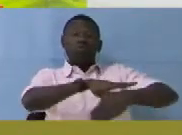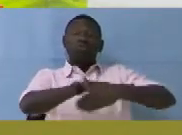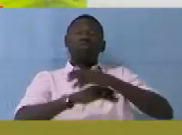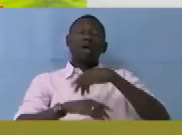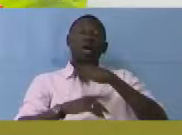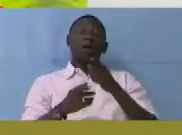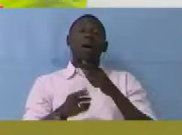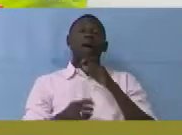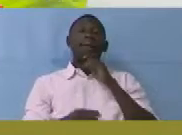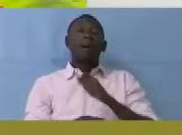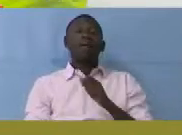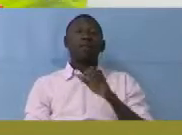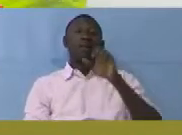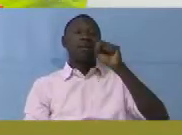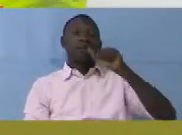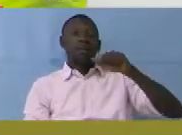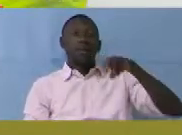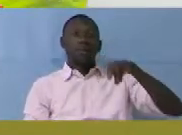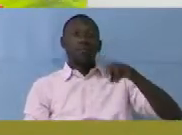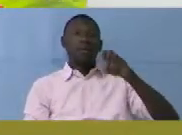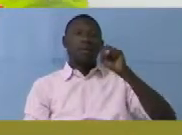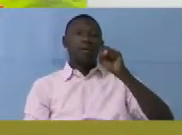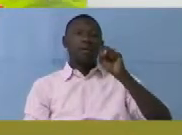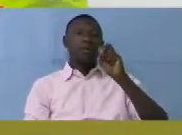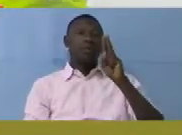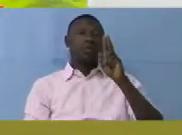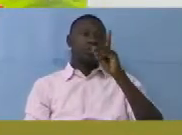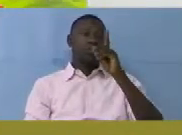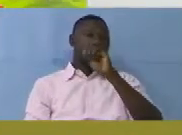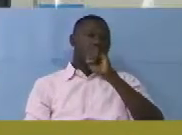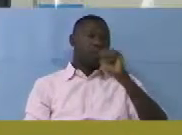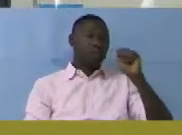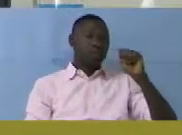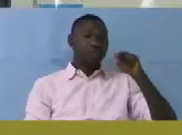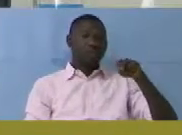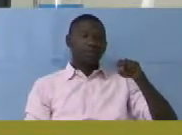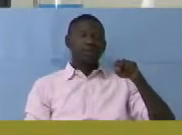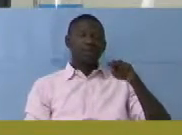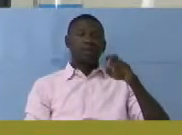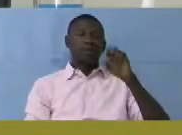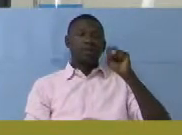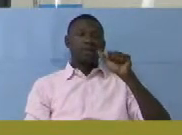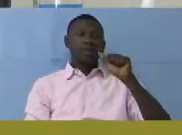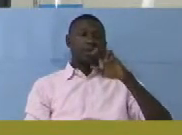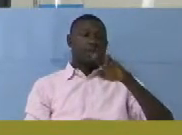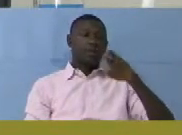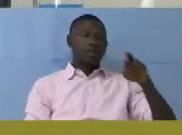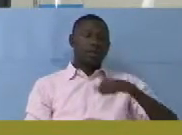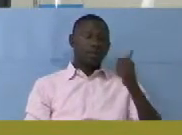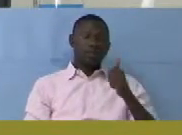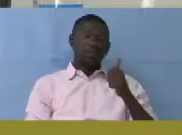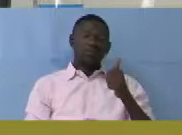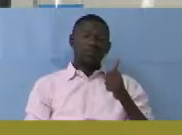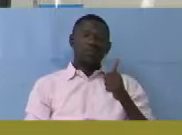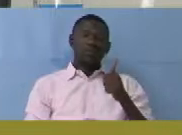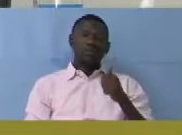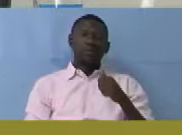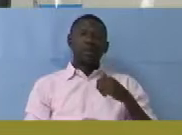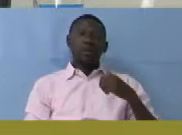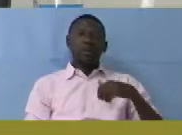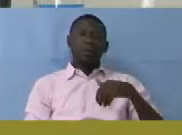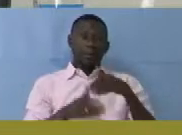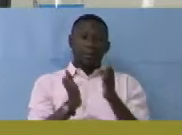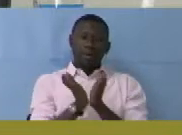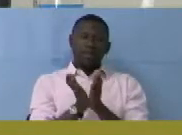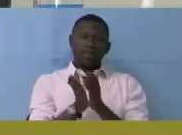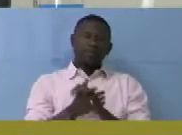moto ndia ku ya muta. What day are you talking about? Lungima la fokanteng. The very day of